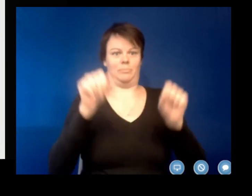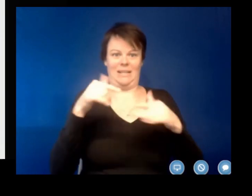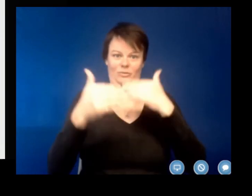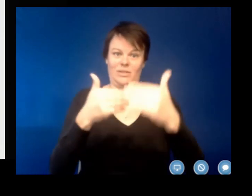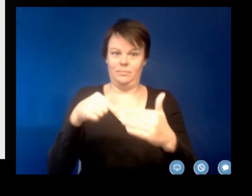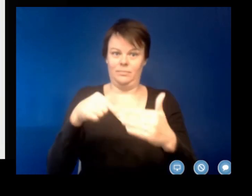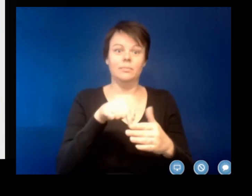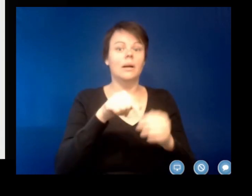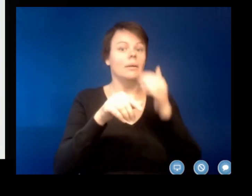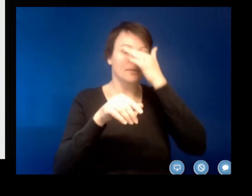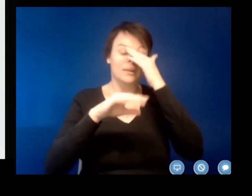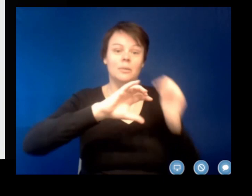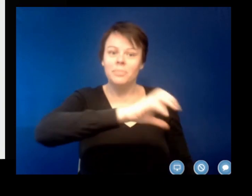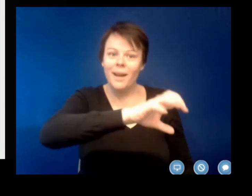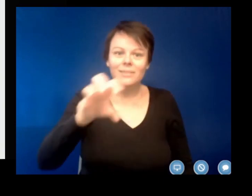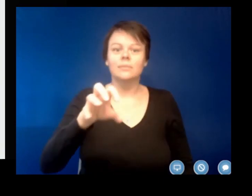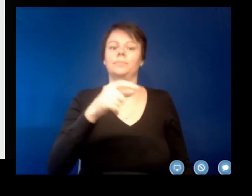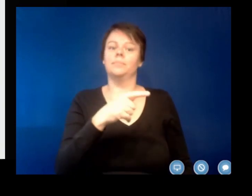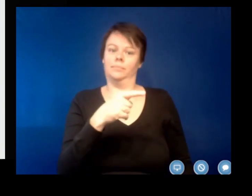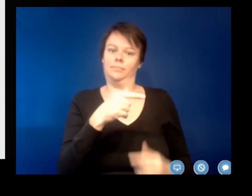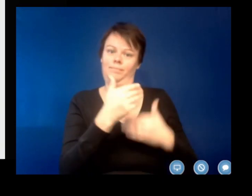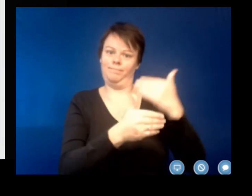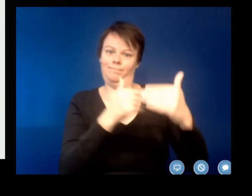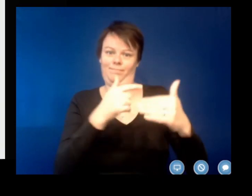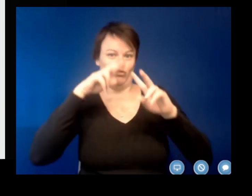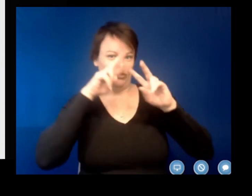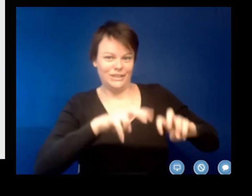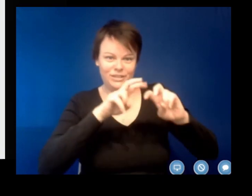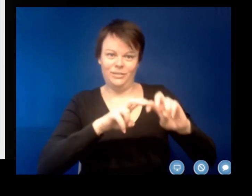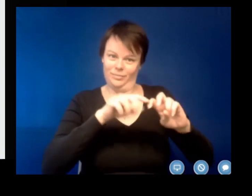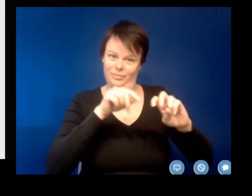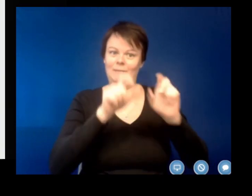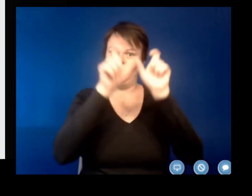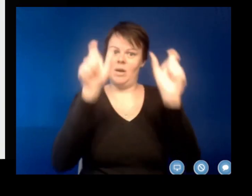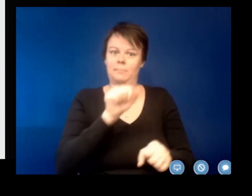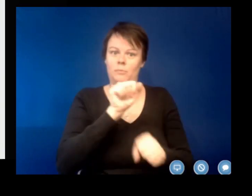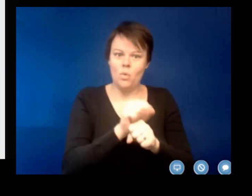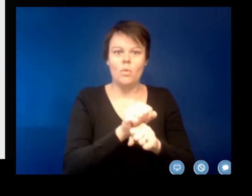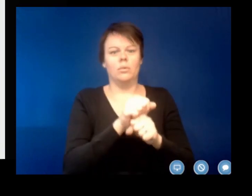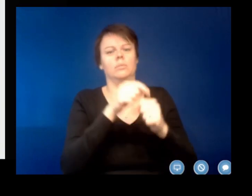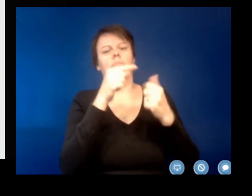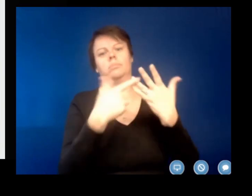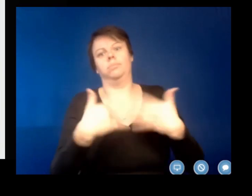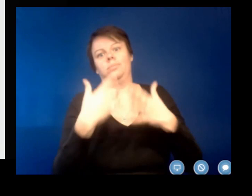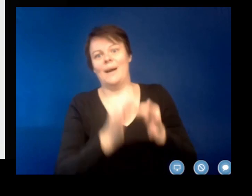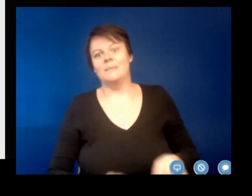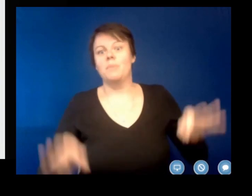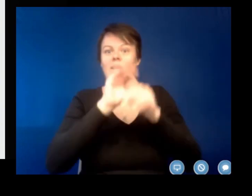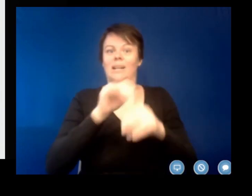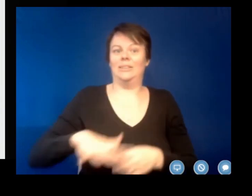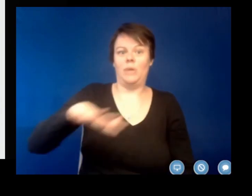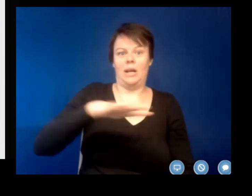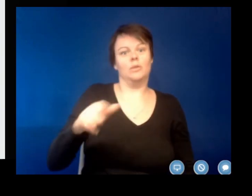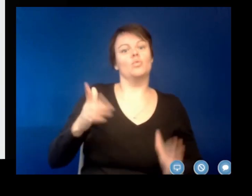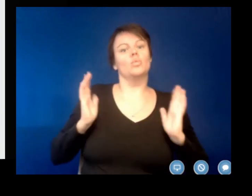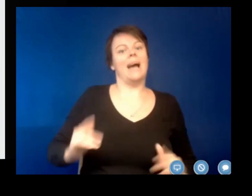Risk, places our reflections and our research within the framework of a very important situation of